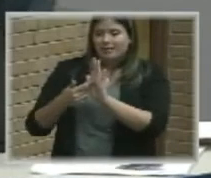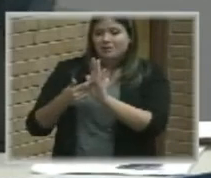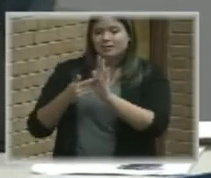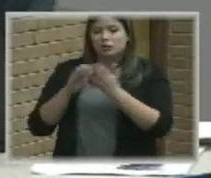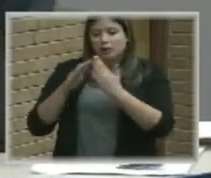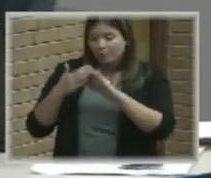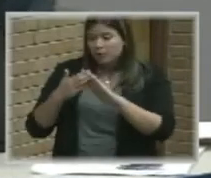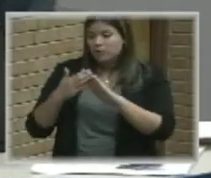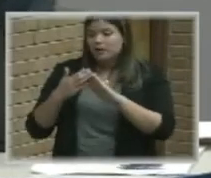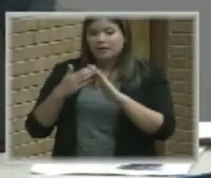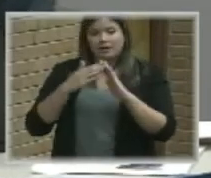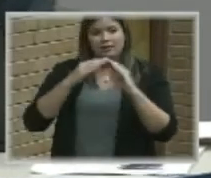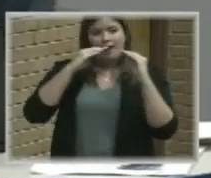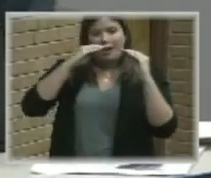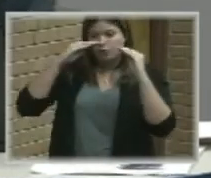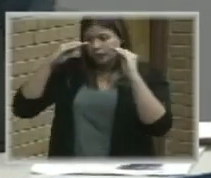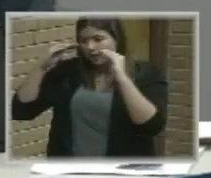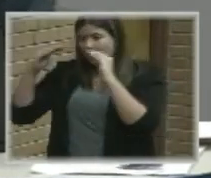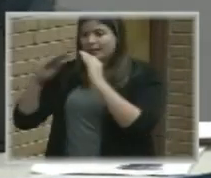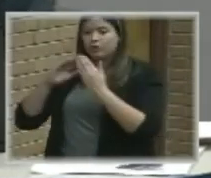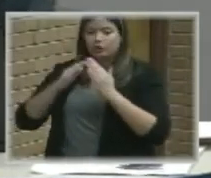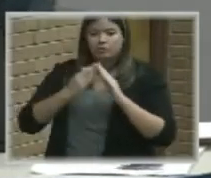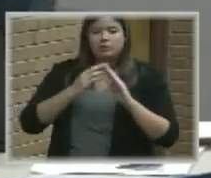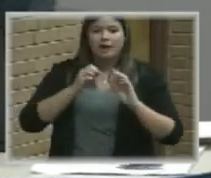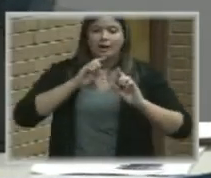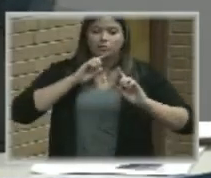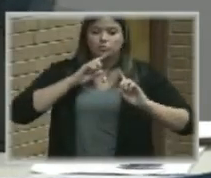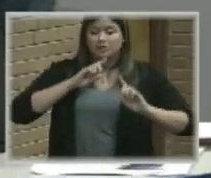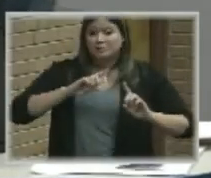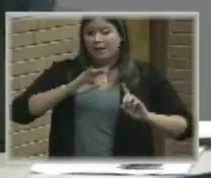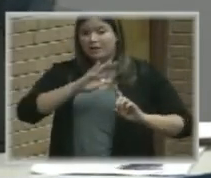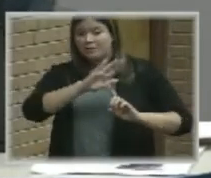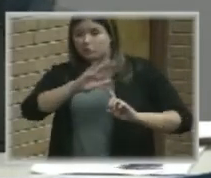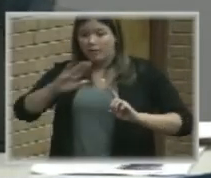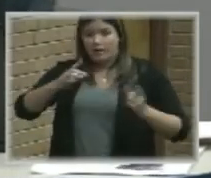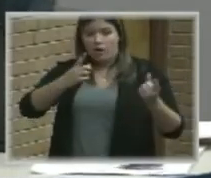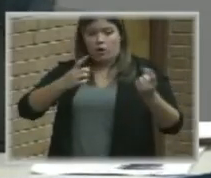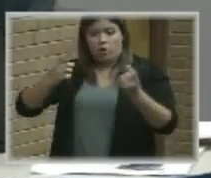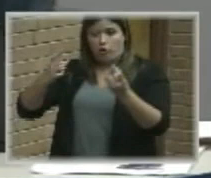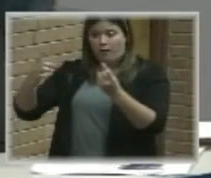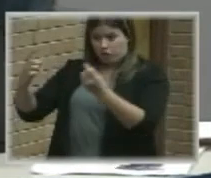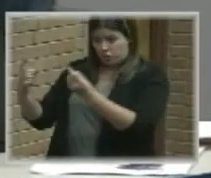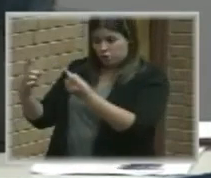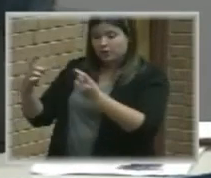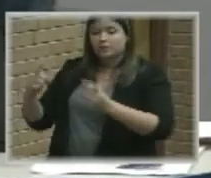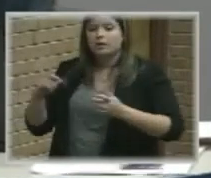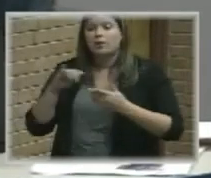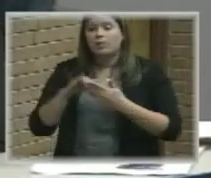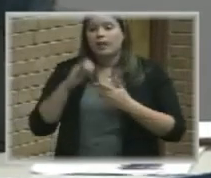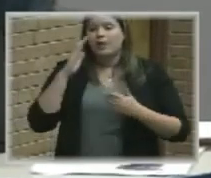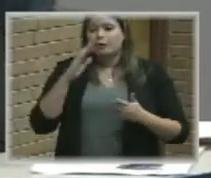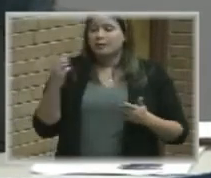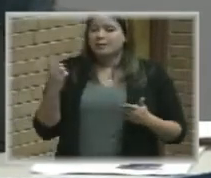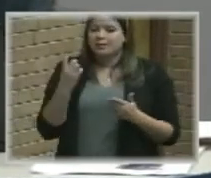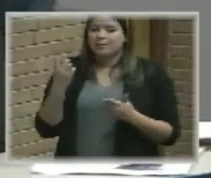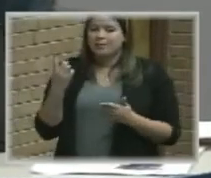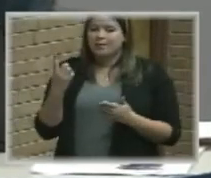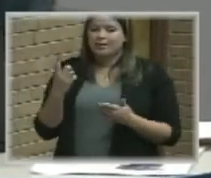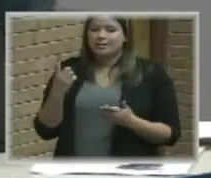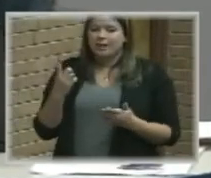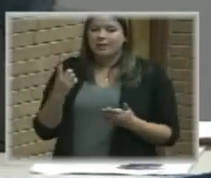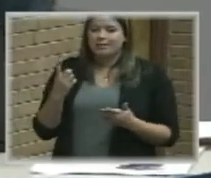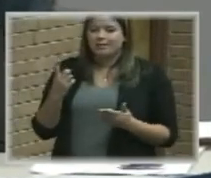community, and in responding to the inevitable questions that will be raised, will be something that does not fall upon